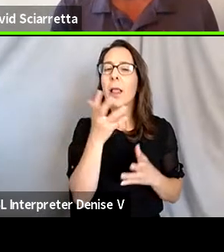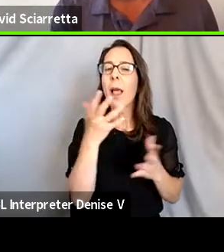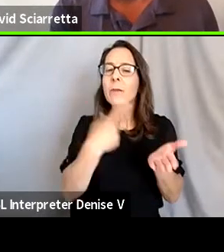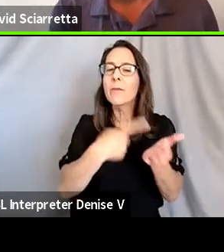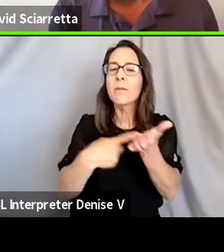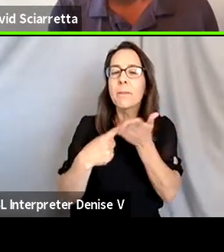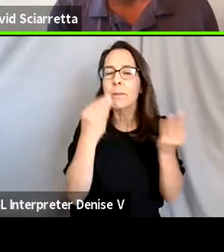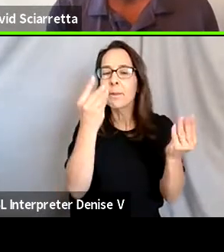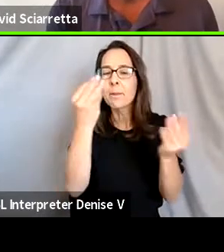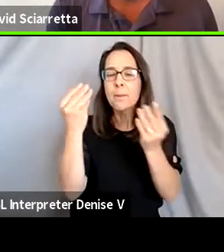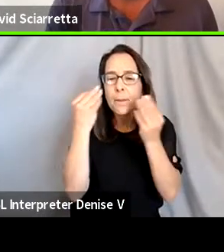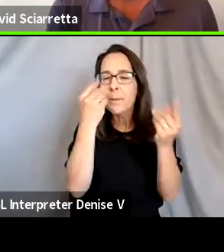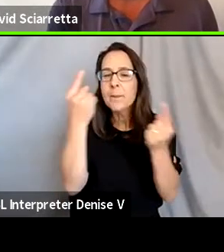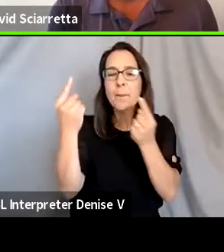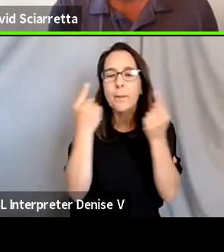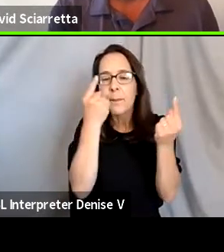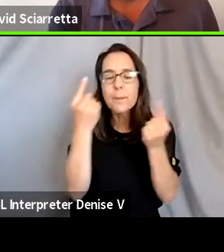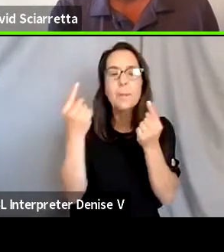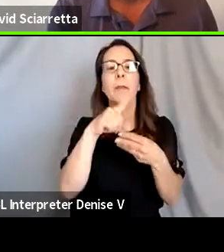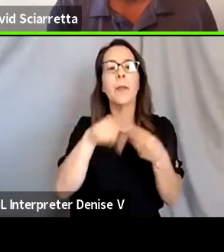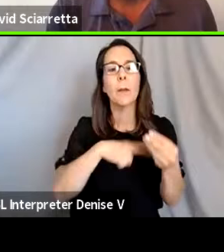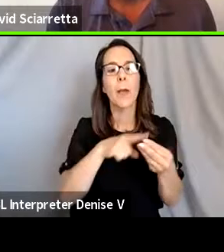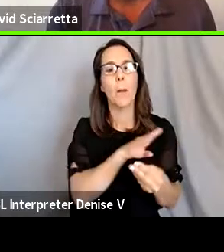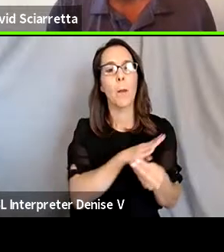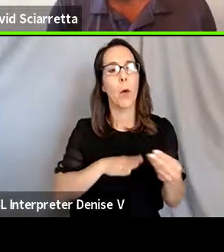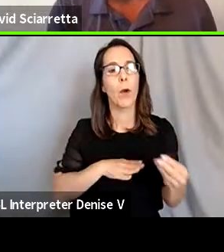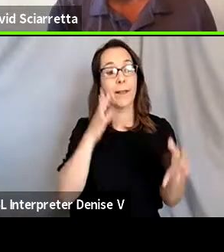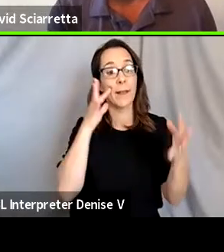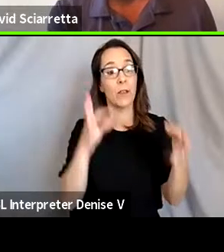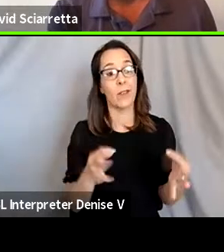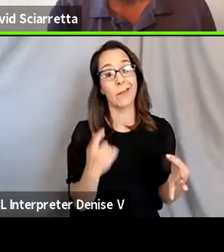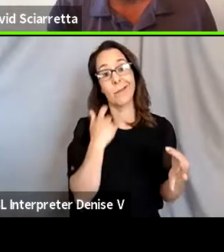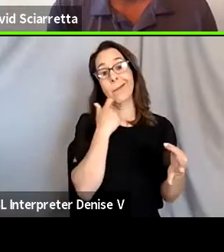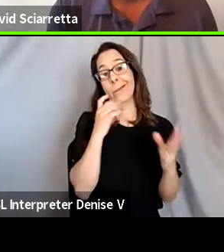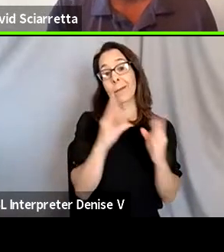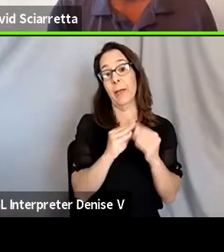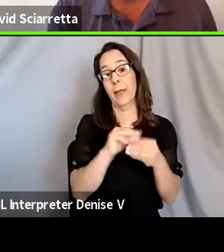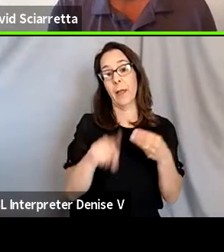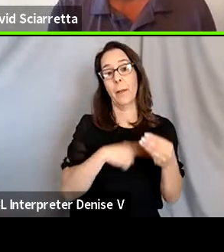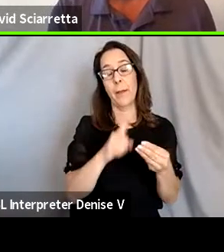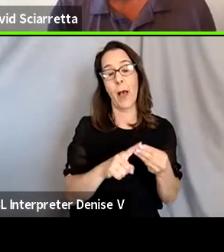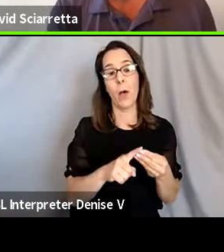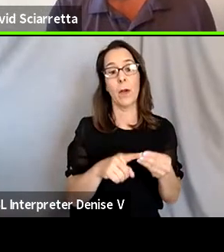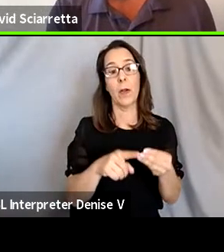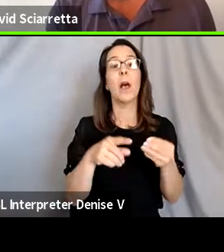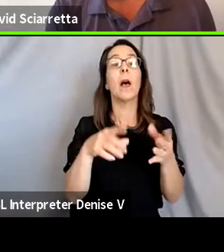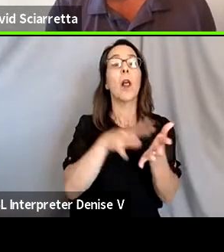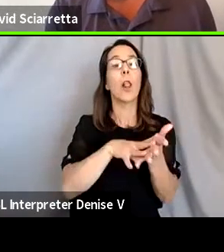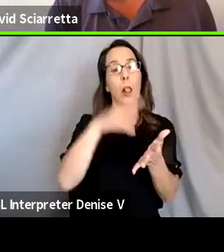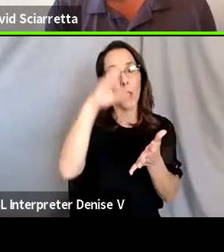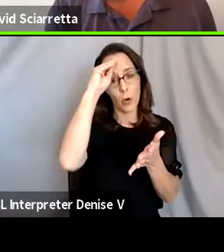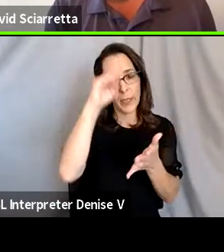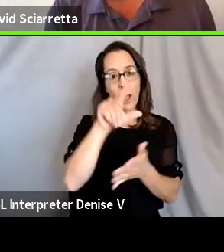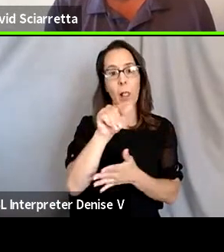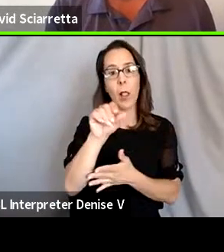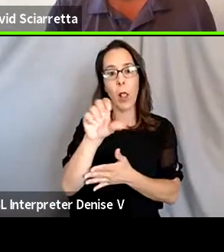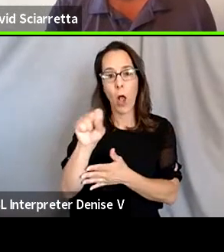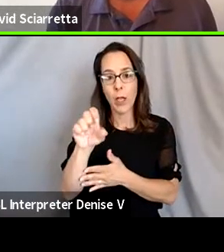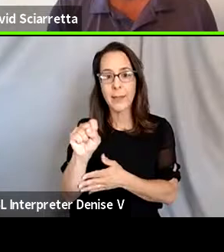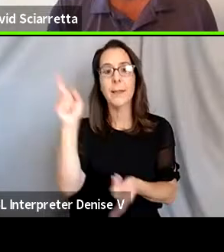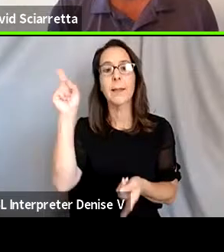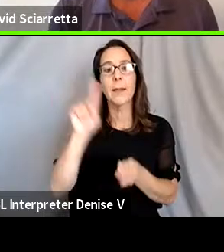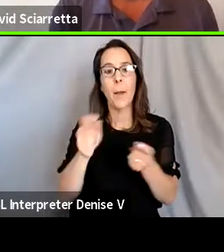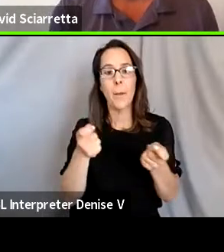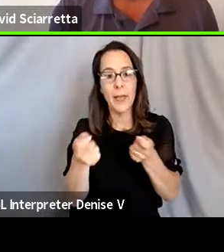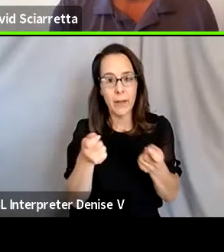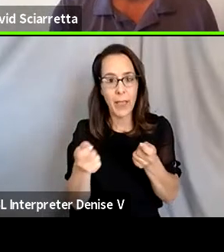social media about the board's decision at the last meeting on learning loss mitigation funds and allocating some of